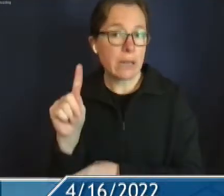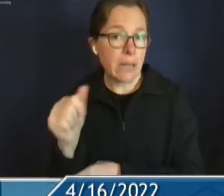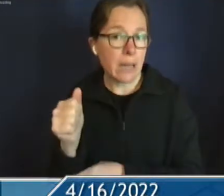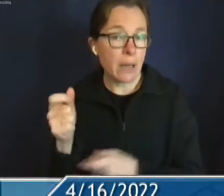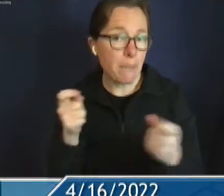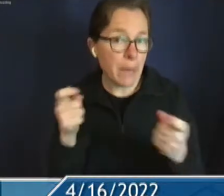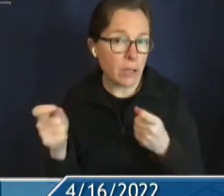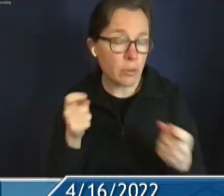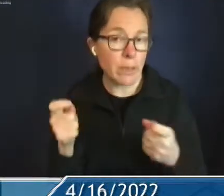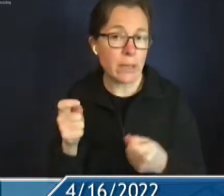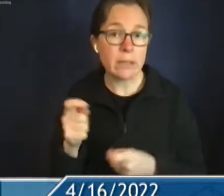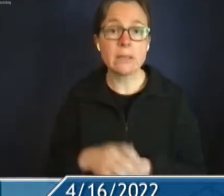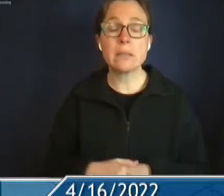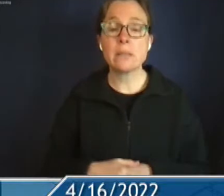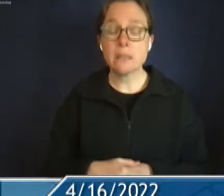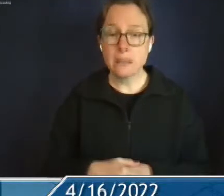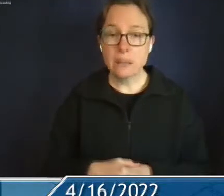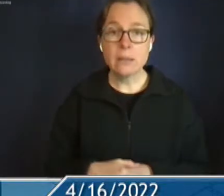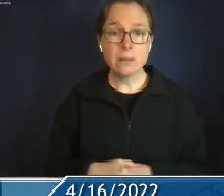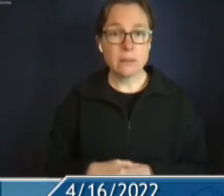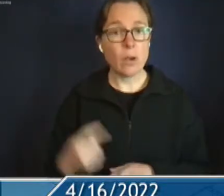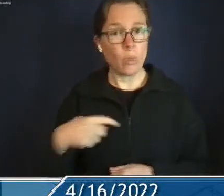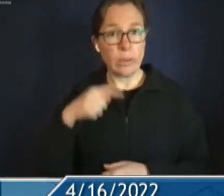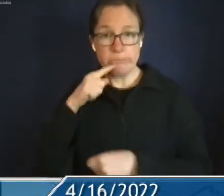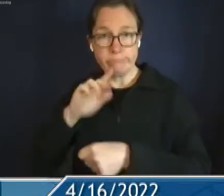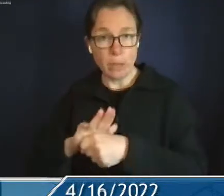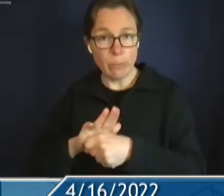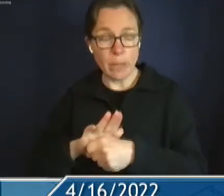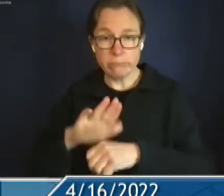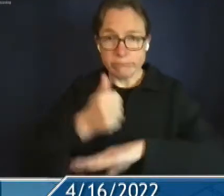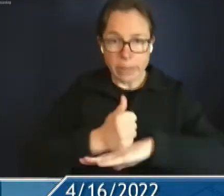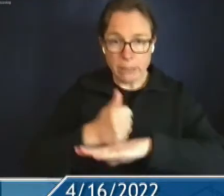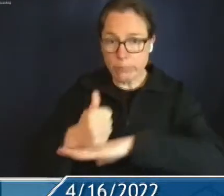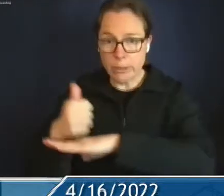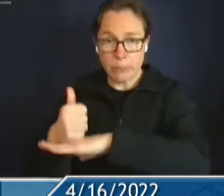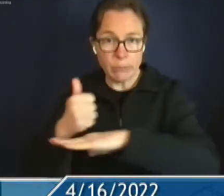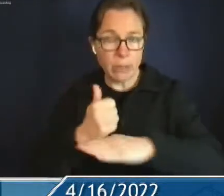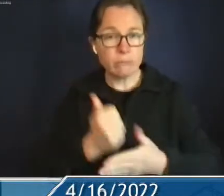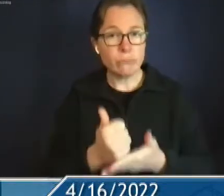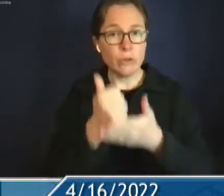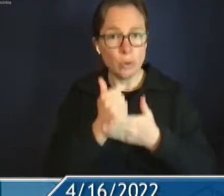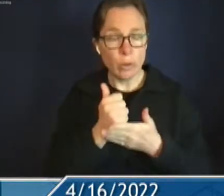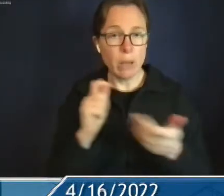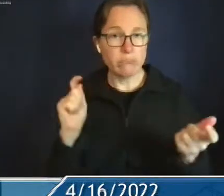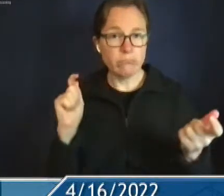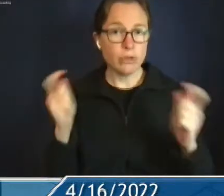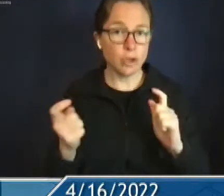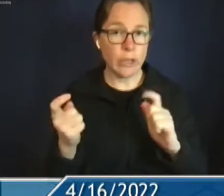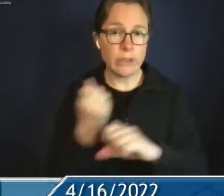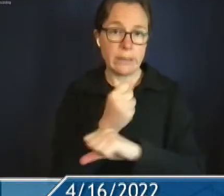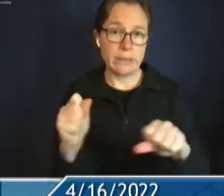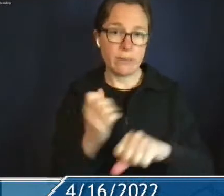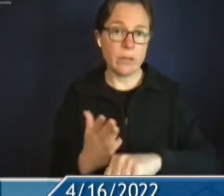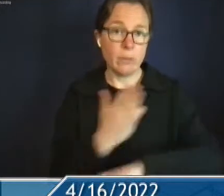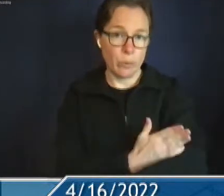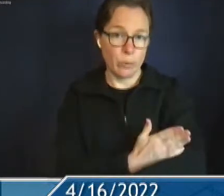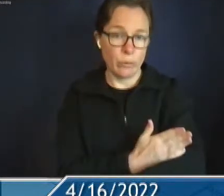that up. And we all know these investments are steps in transforming our community safety system. Finally, I